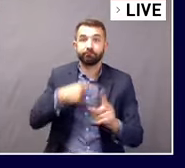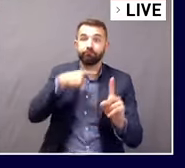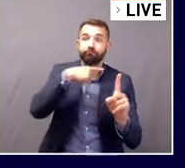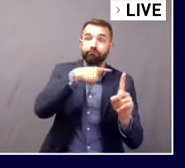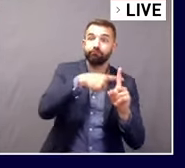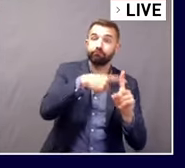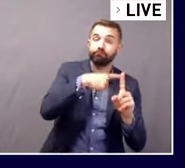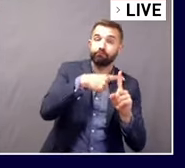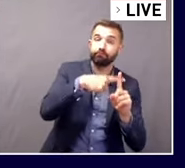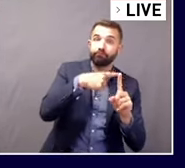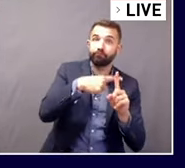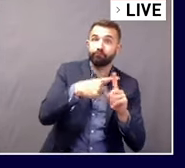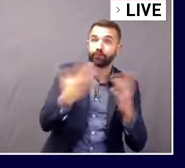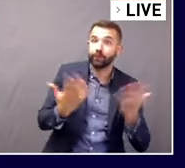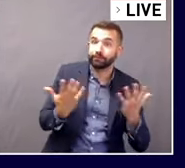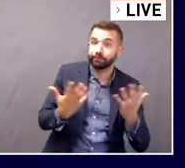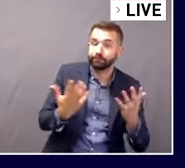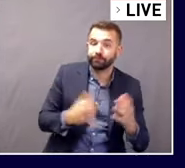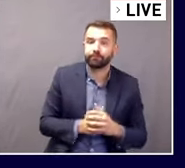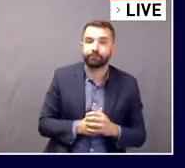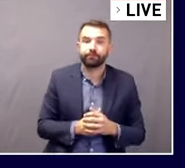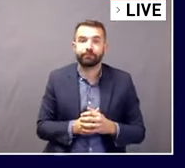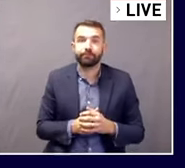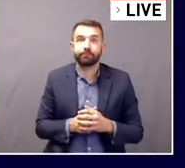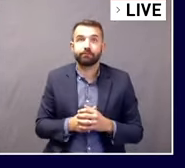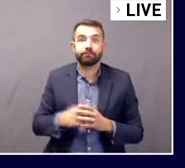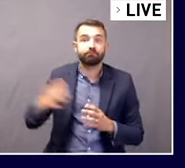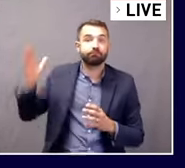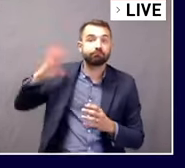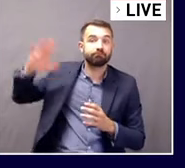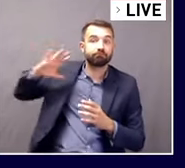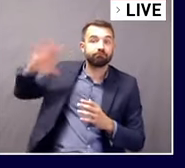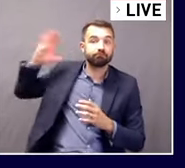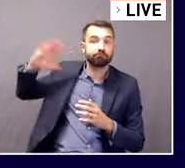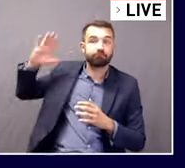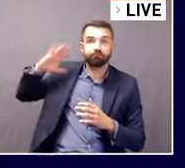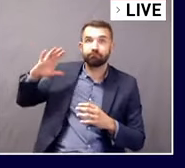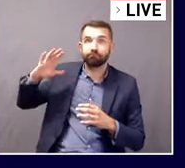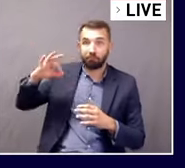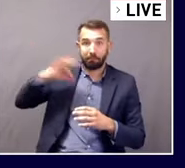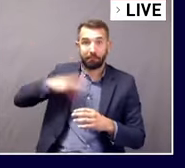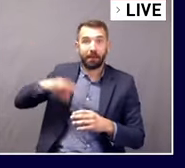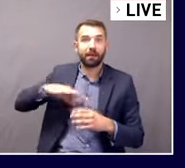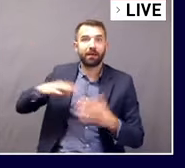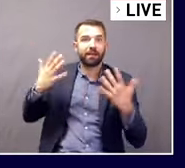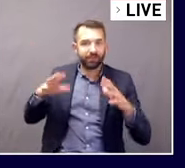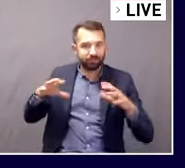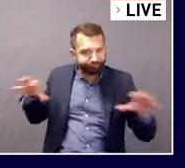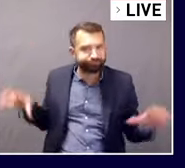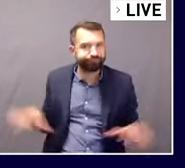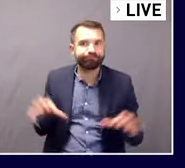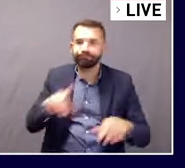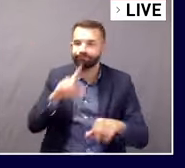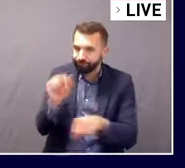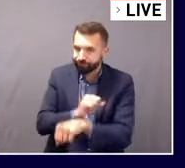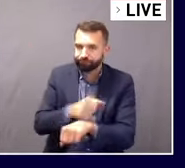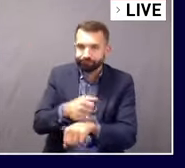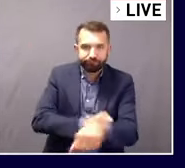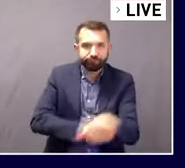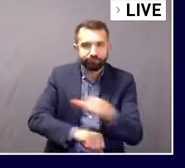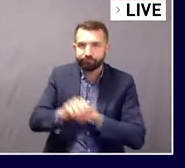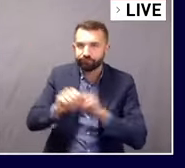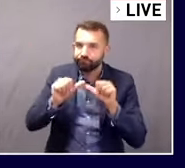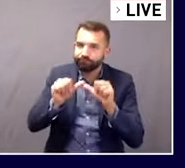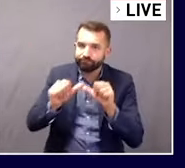opportunity before in Maine. Indeed, even before the very first case of COVID-19 arrived in Maine,